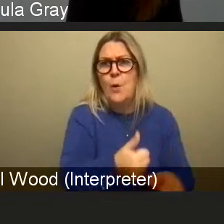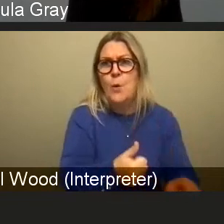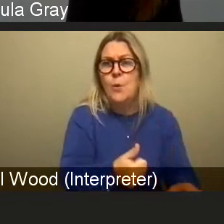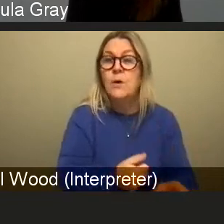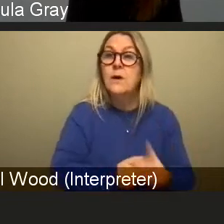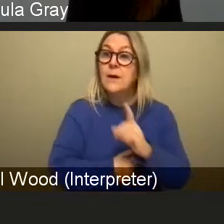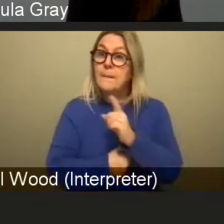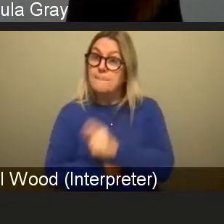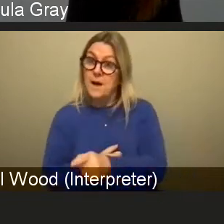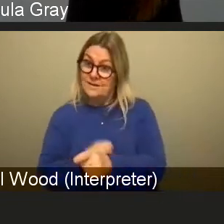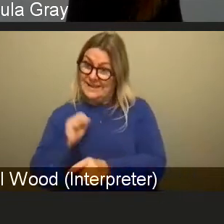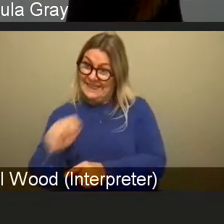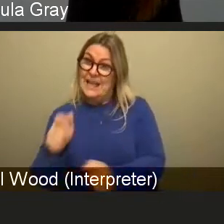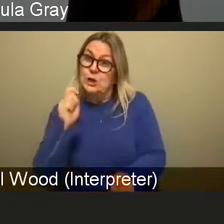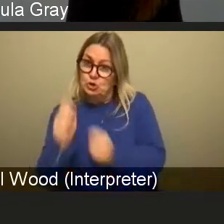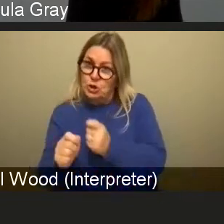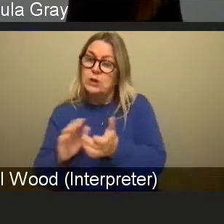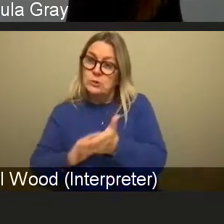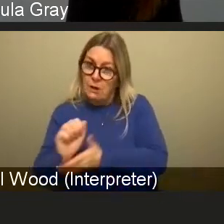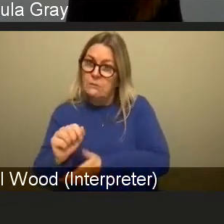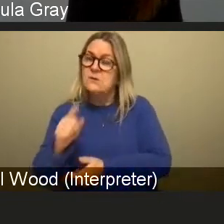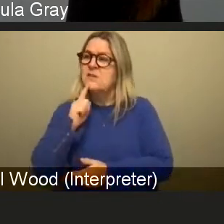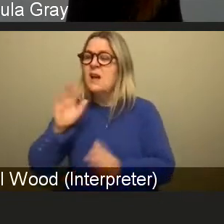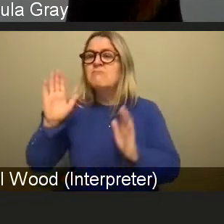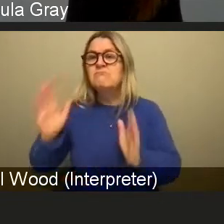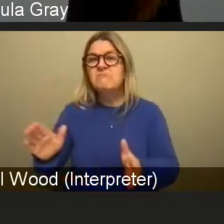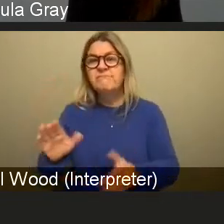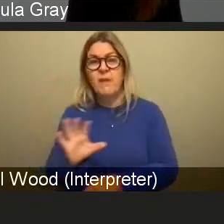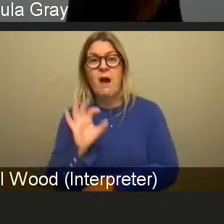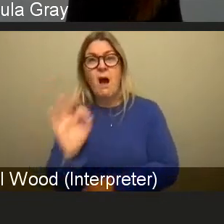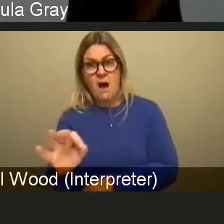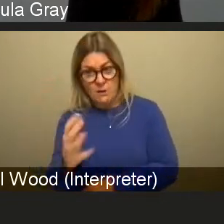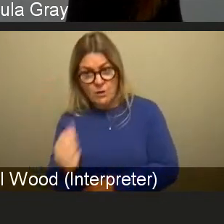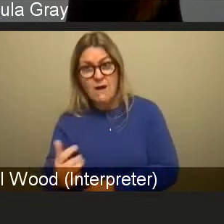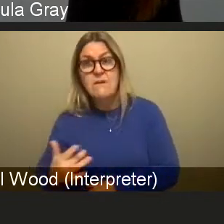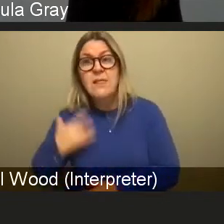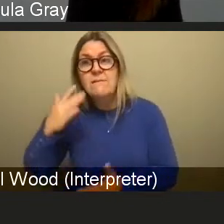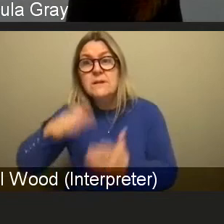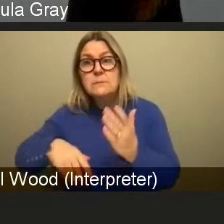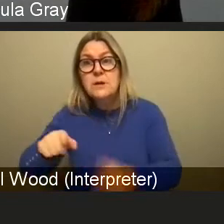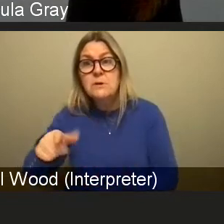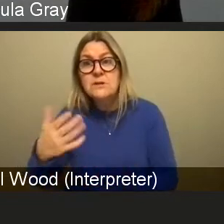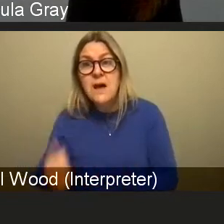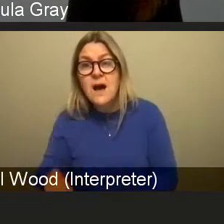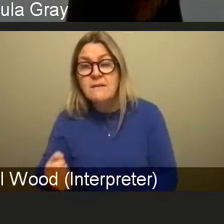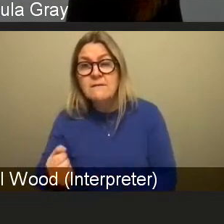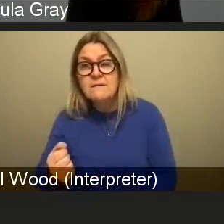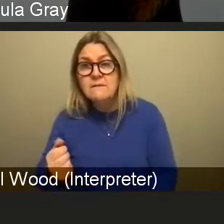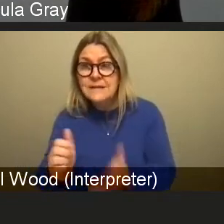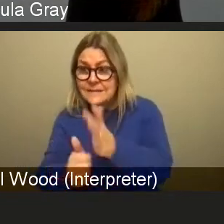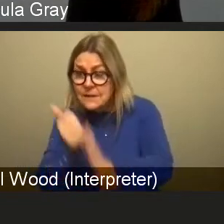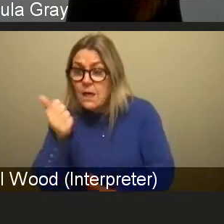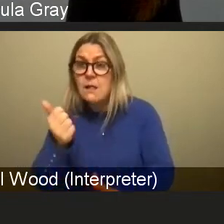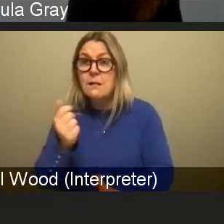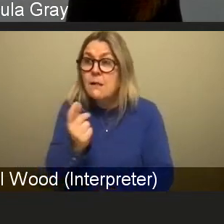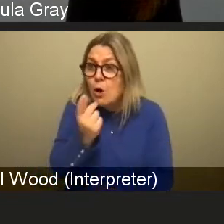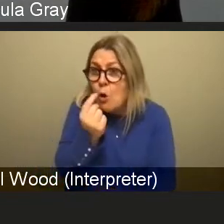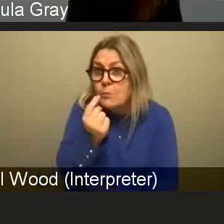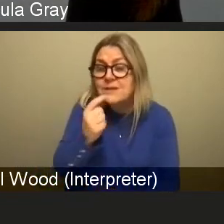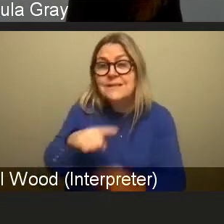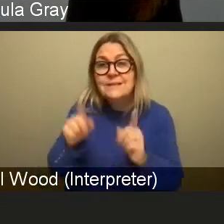that, of actually looking at how could we ask candidates to demonstrate their skills and competencies in a different